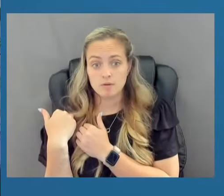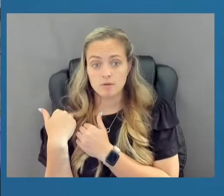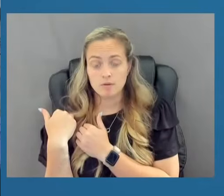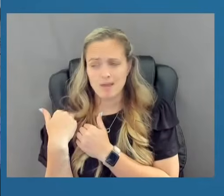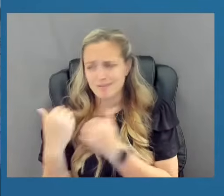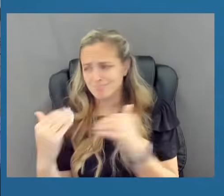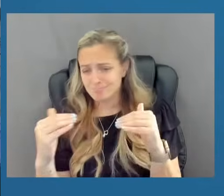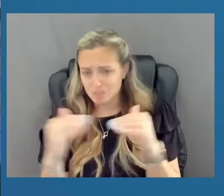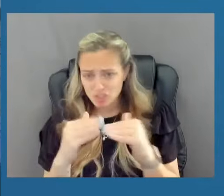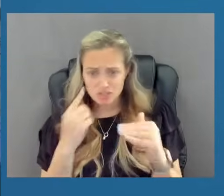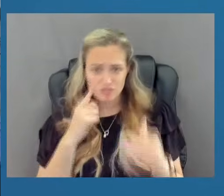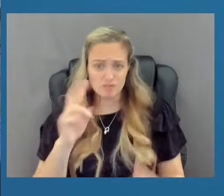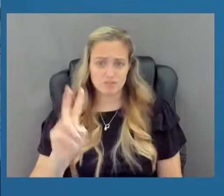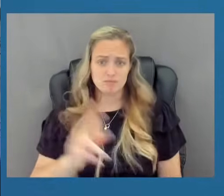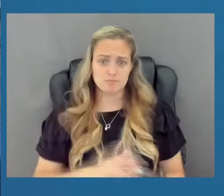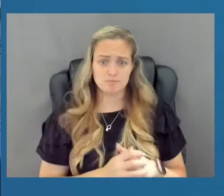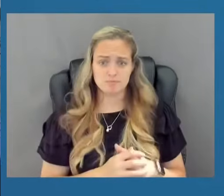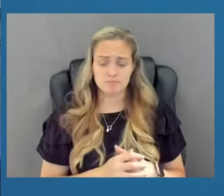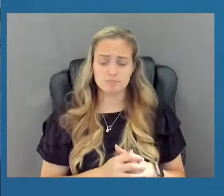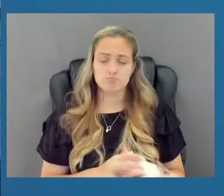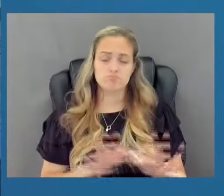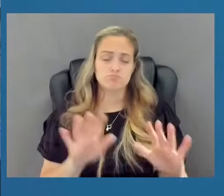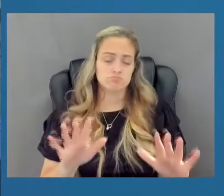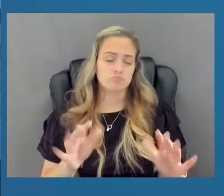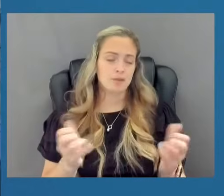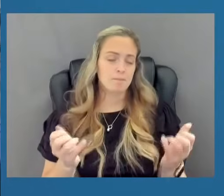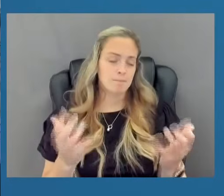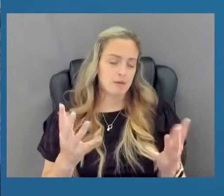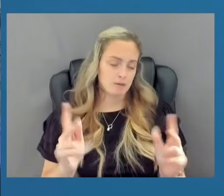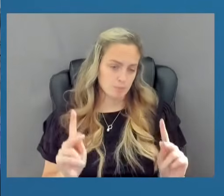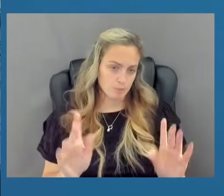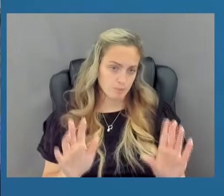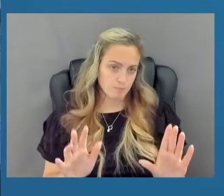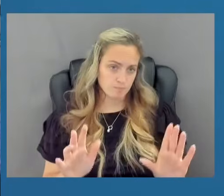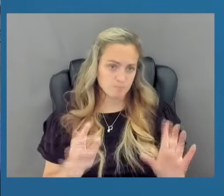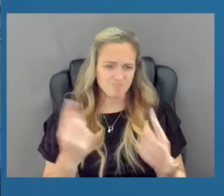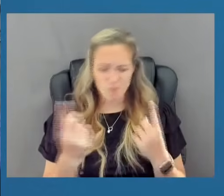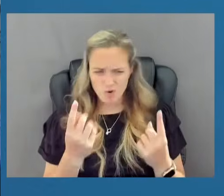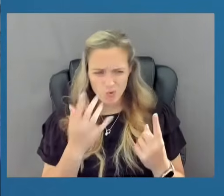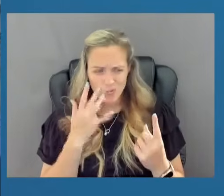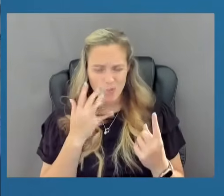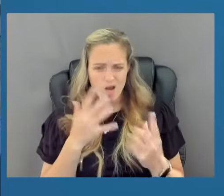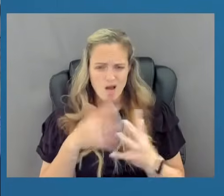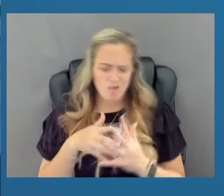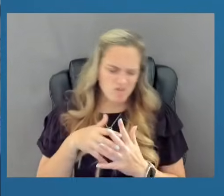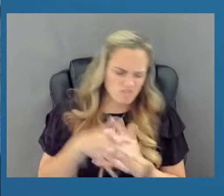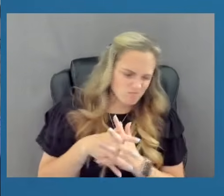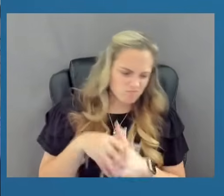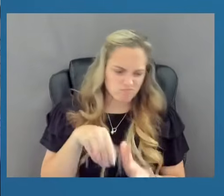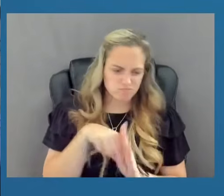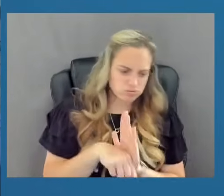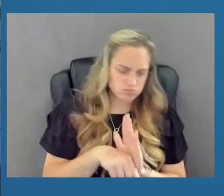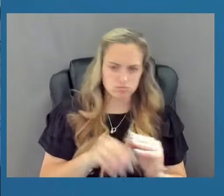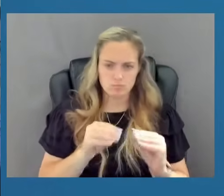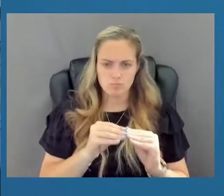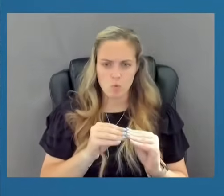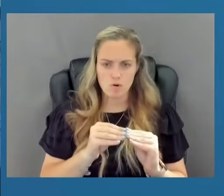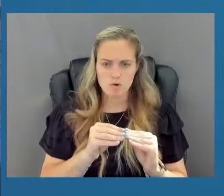for victims. Now, a lot of people, again, wondered why we dug in so hard on this. You know, why was the